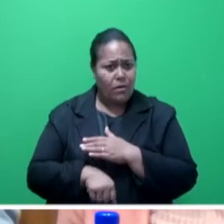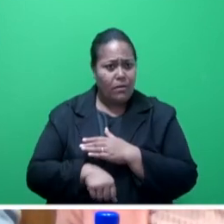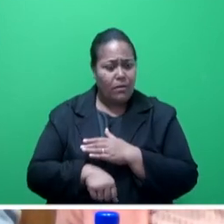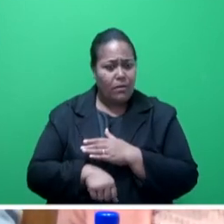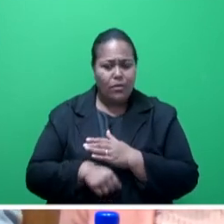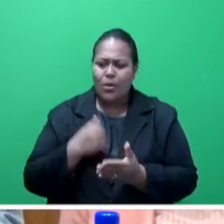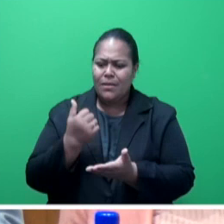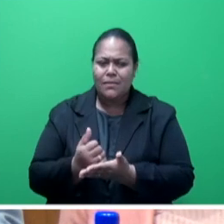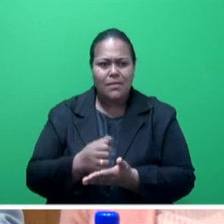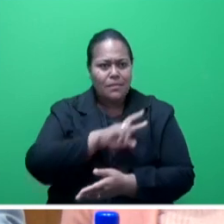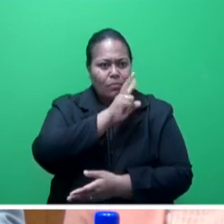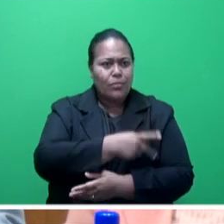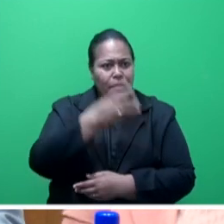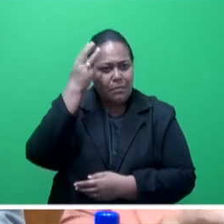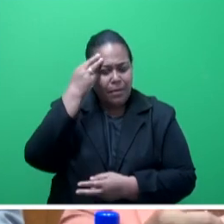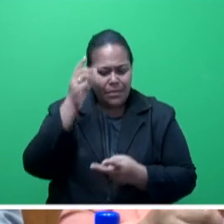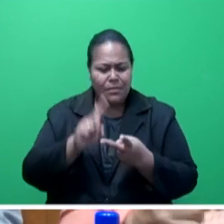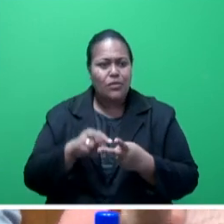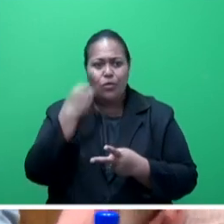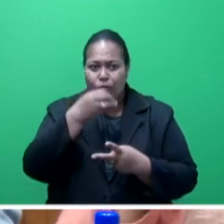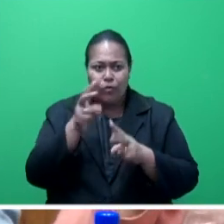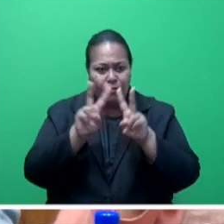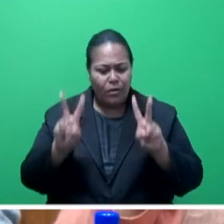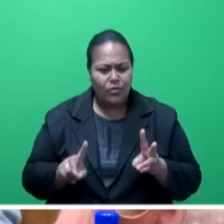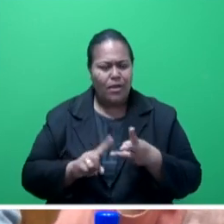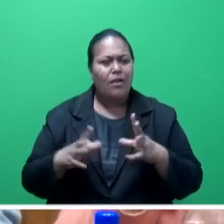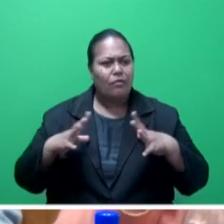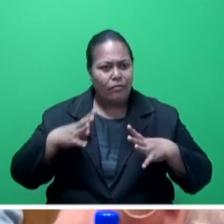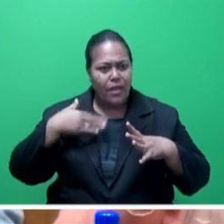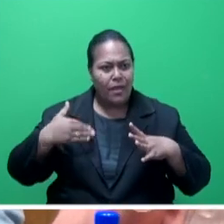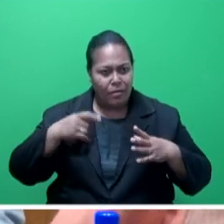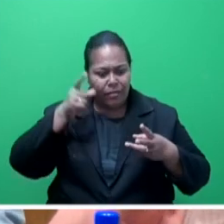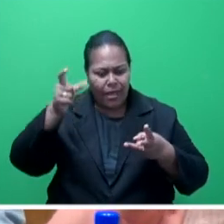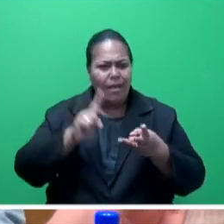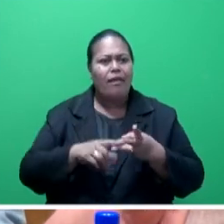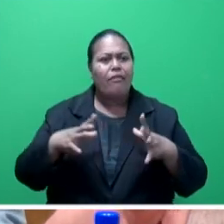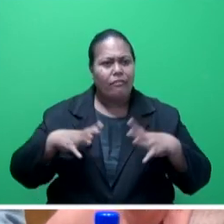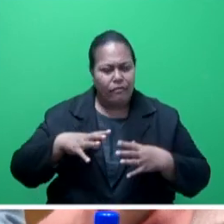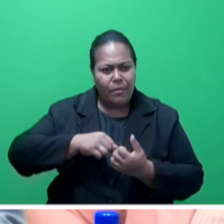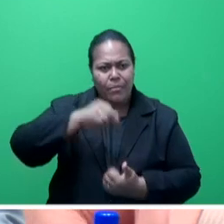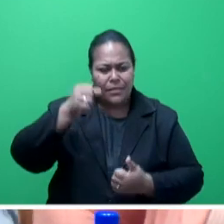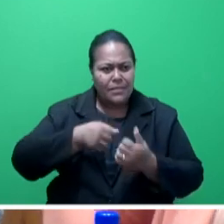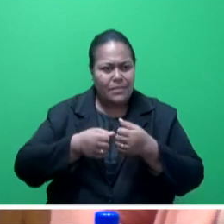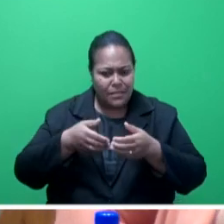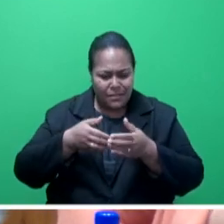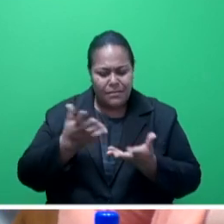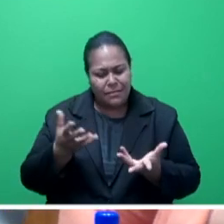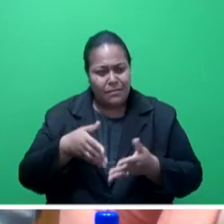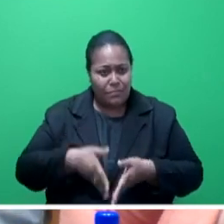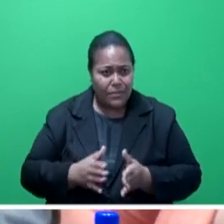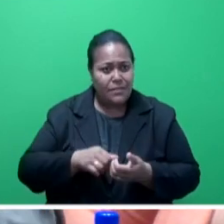pregnant mothers, food vouchers, free health care, free birth certificates, free education, free transport to schools,